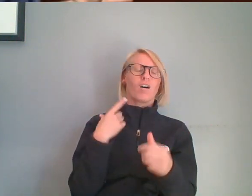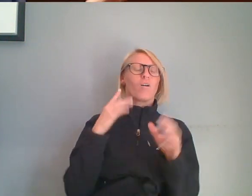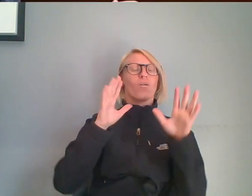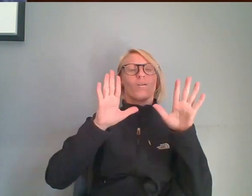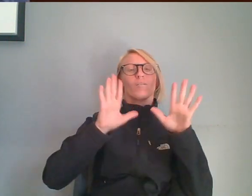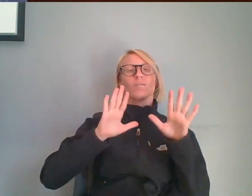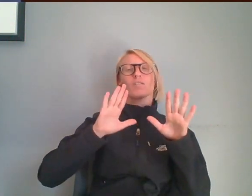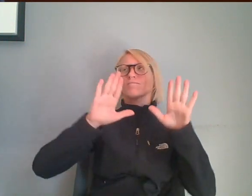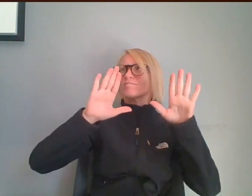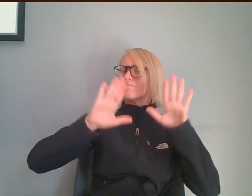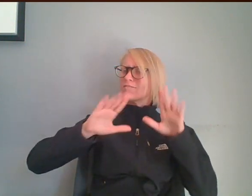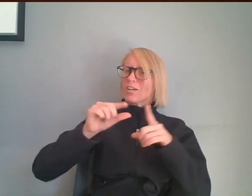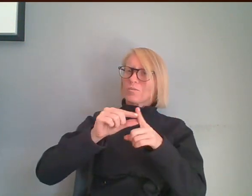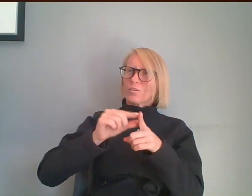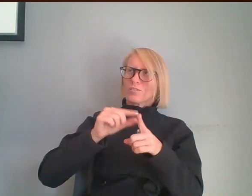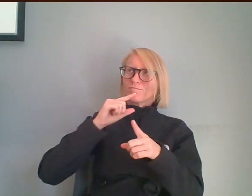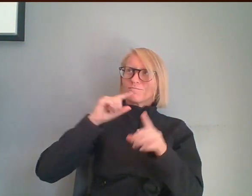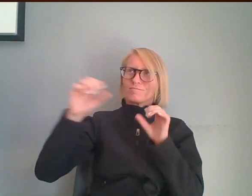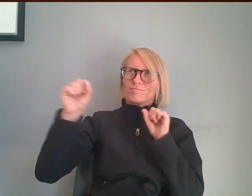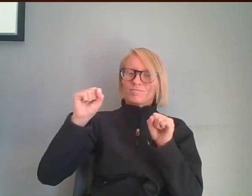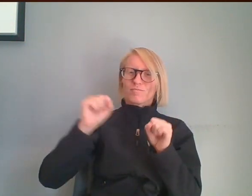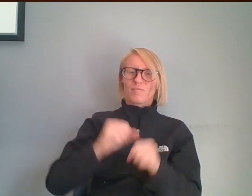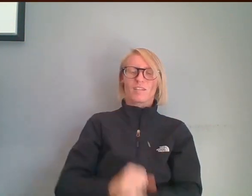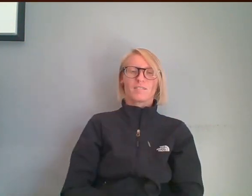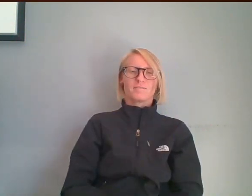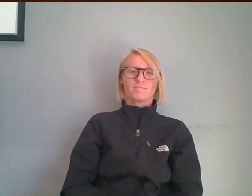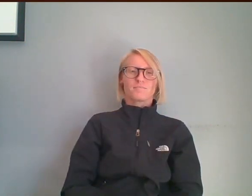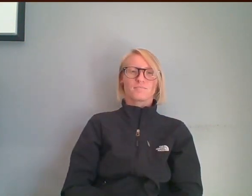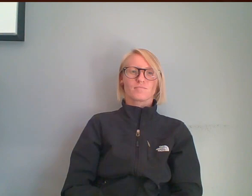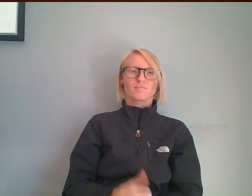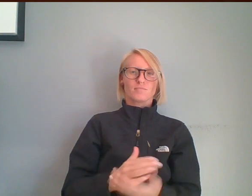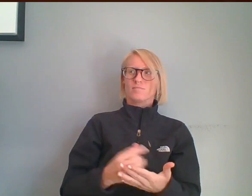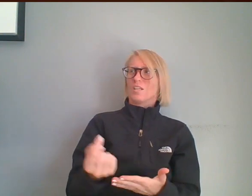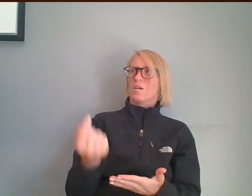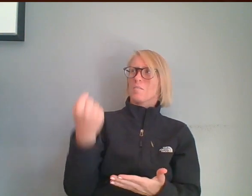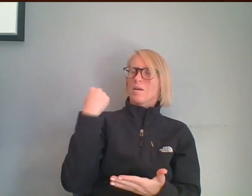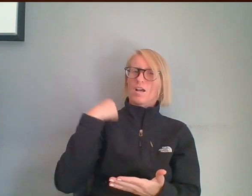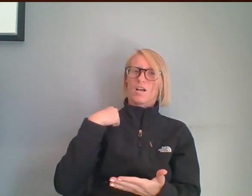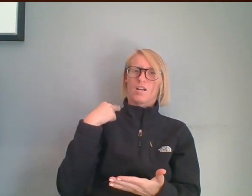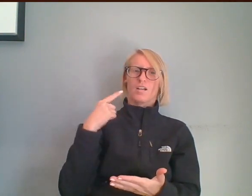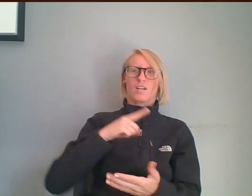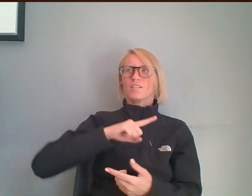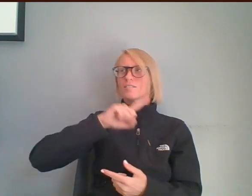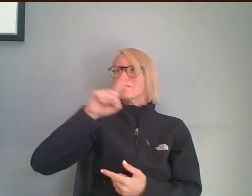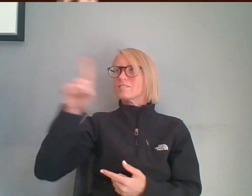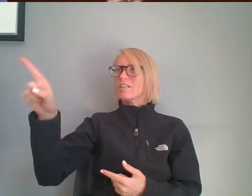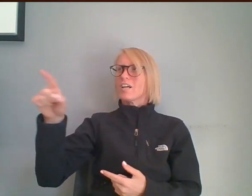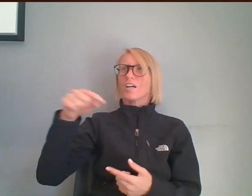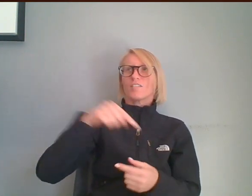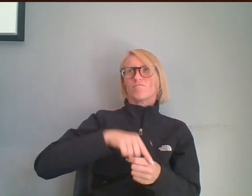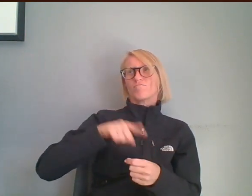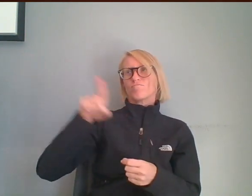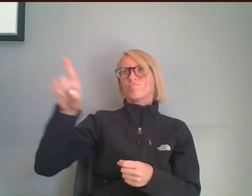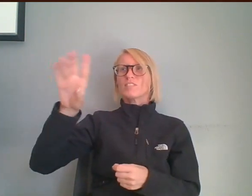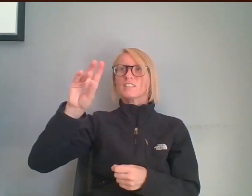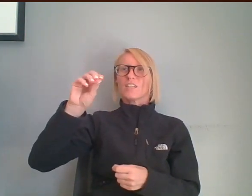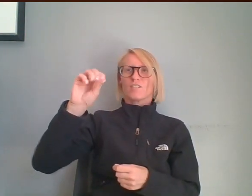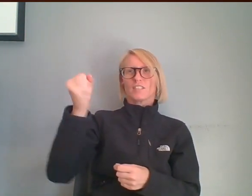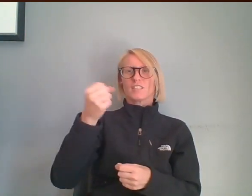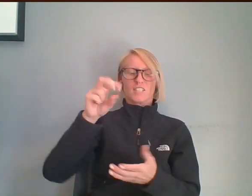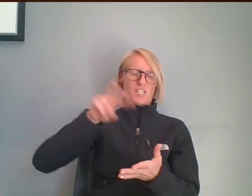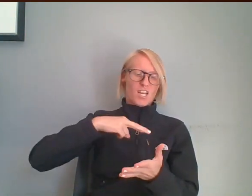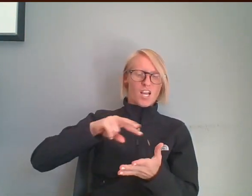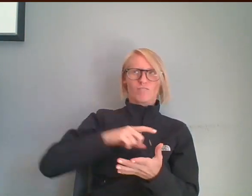great words being called out. It was fun. And some of you in the back were doing it in sync, so it looked like you were doing some 70s disco dance. It was awesome.